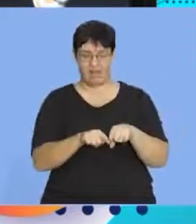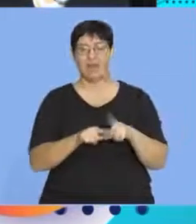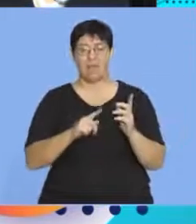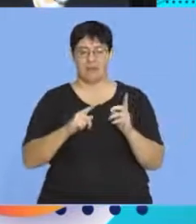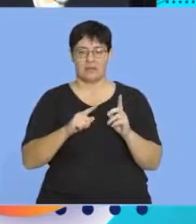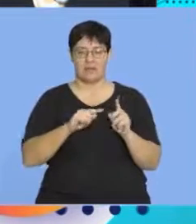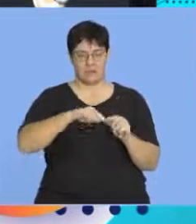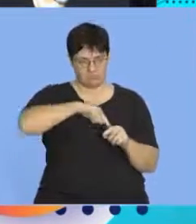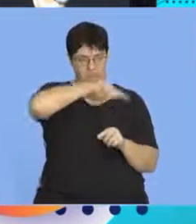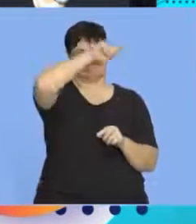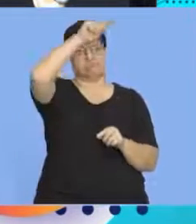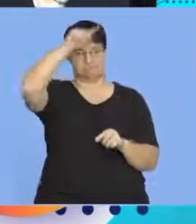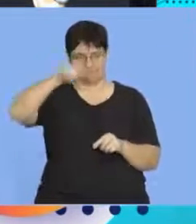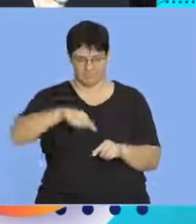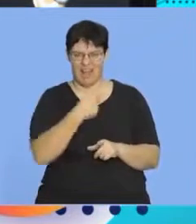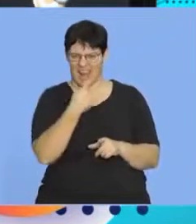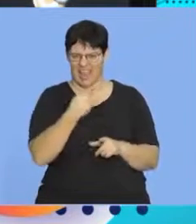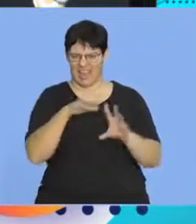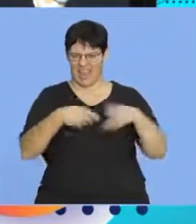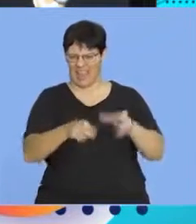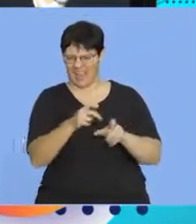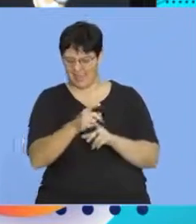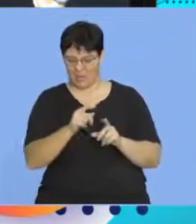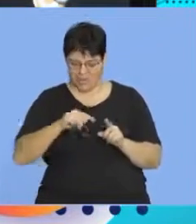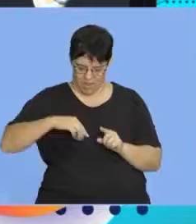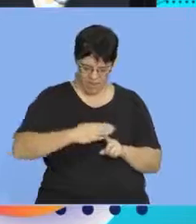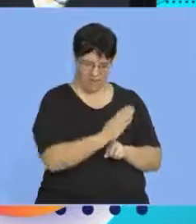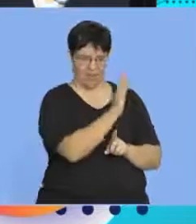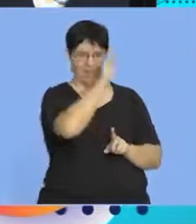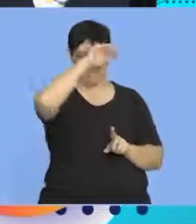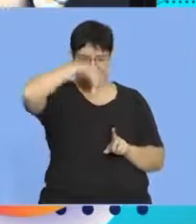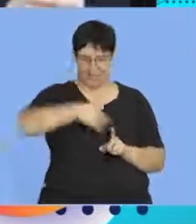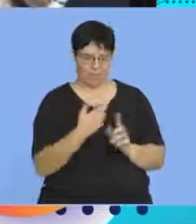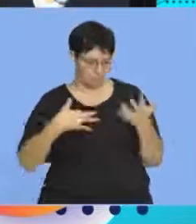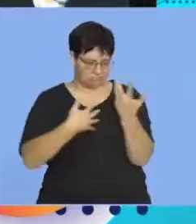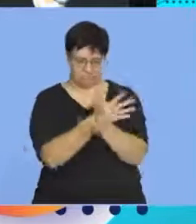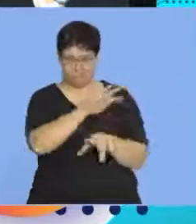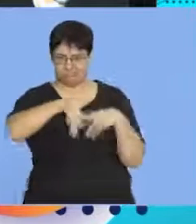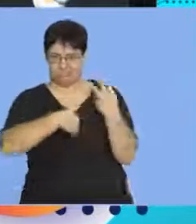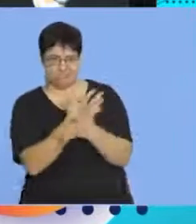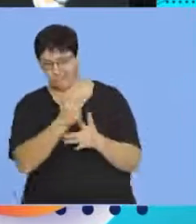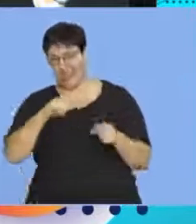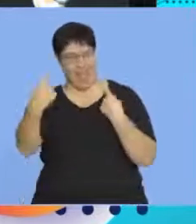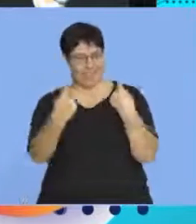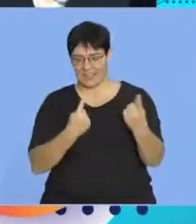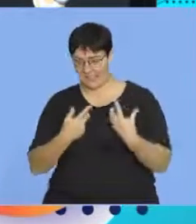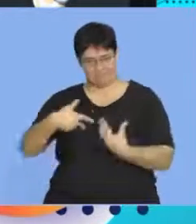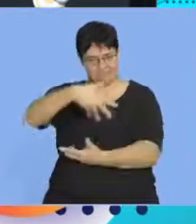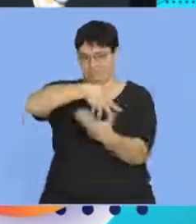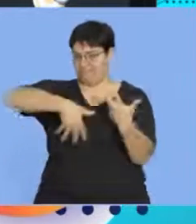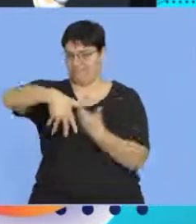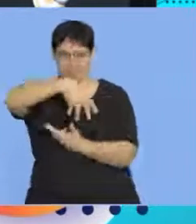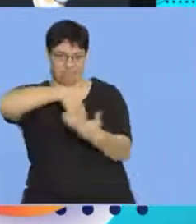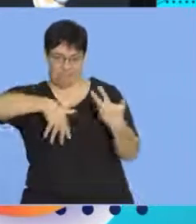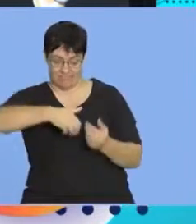go around the sun in sort of like an egg shape because it's the interaction between all the other planets in the universe